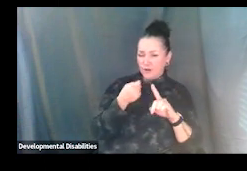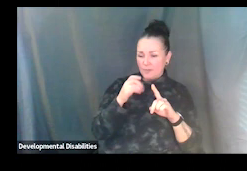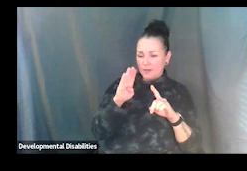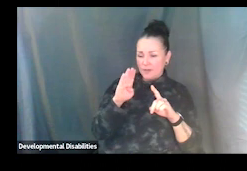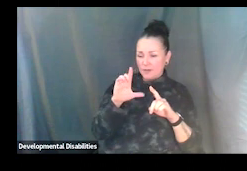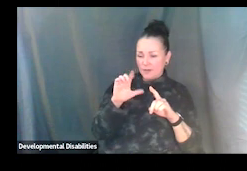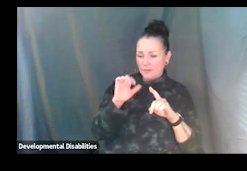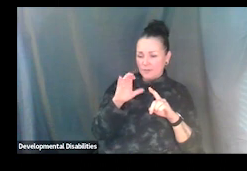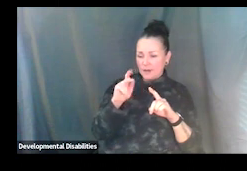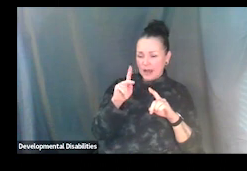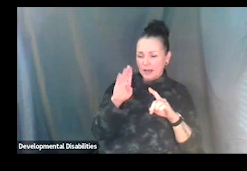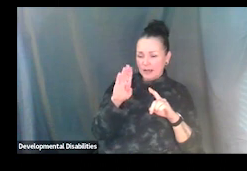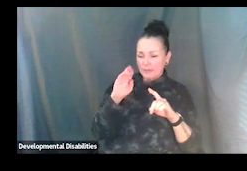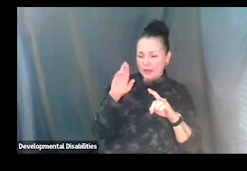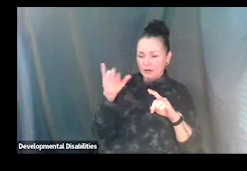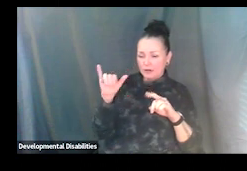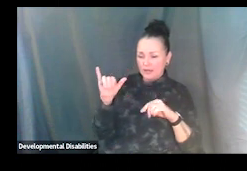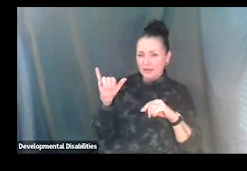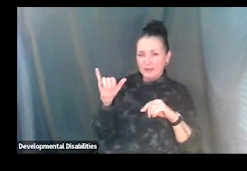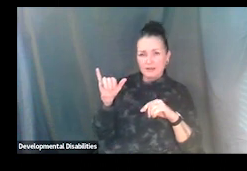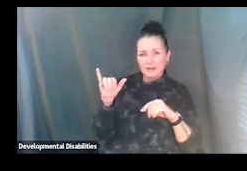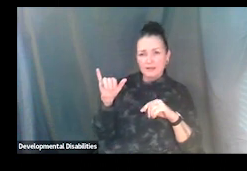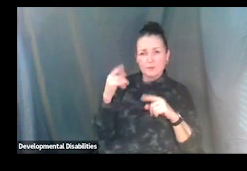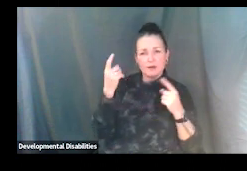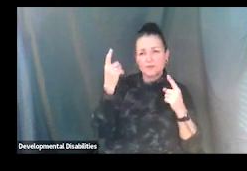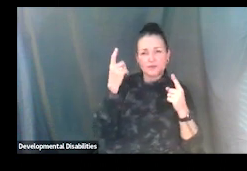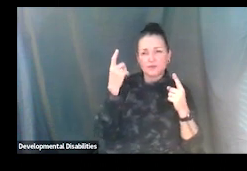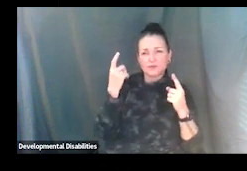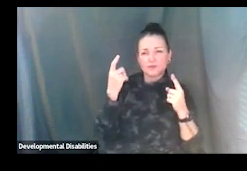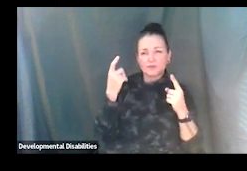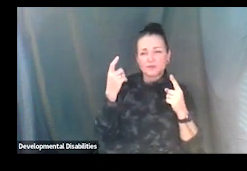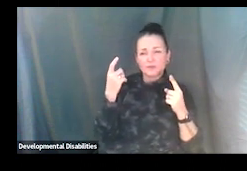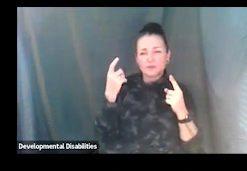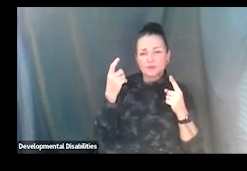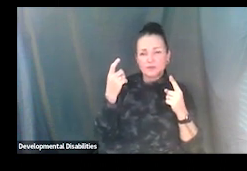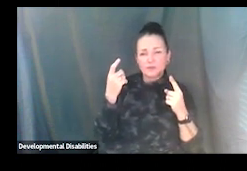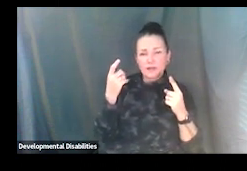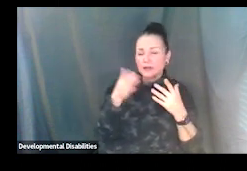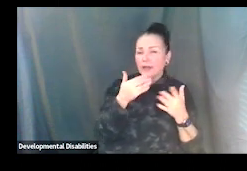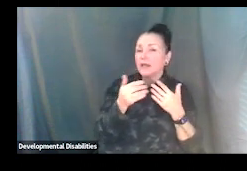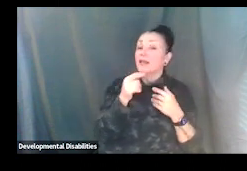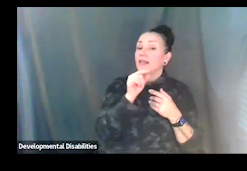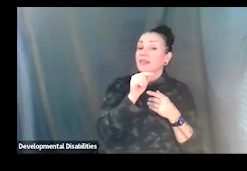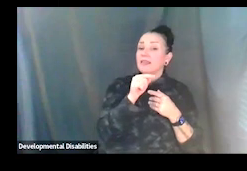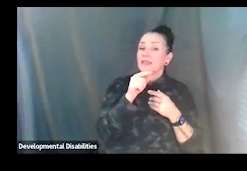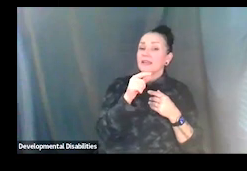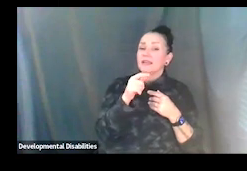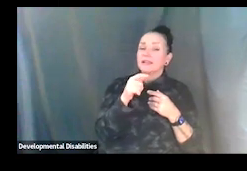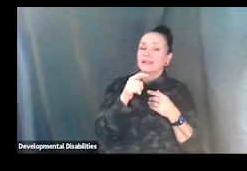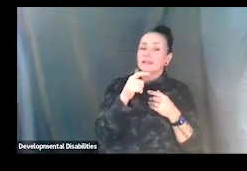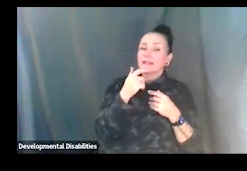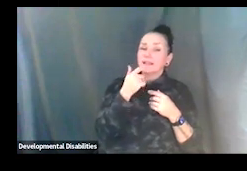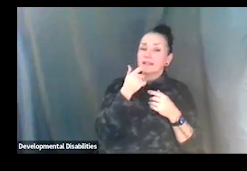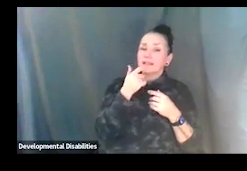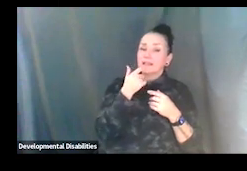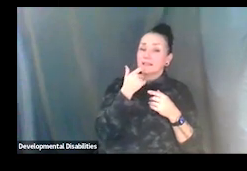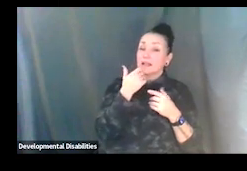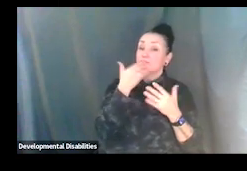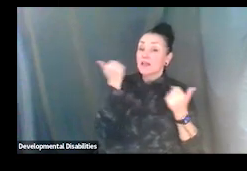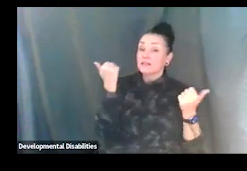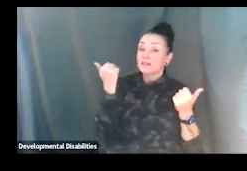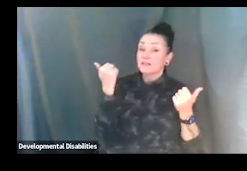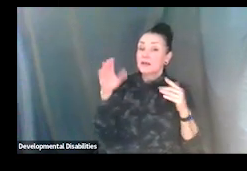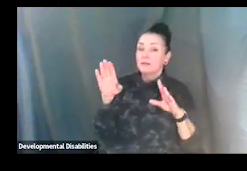environmental factors and contingencies that may be contributing factors. Absolutely, and I think that's what I meant by behavioral intervention. People would be sort of